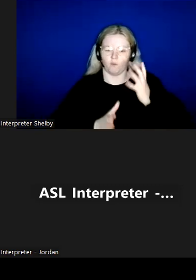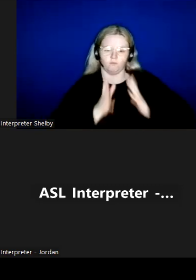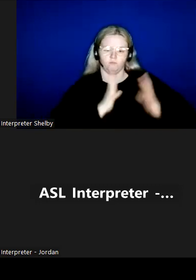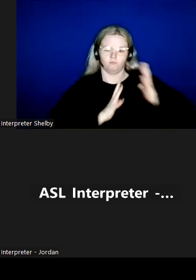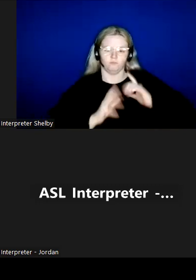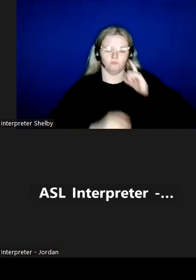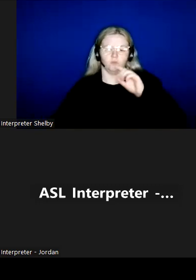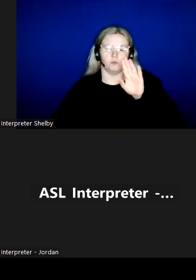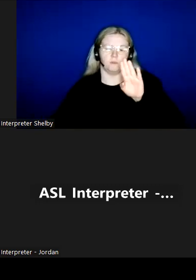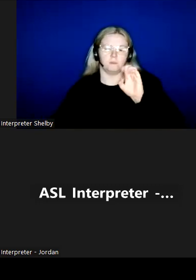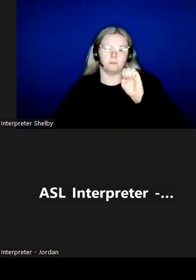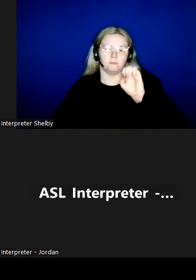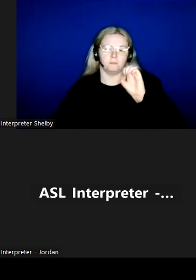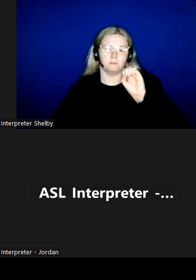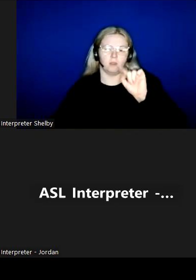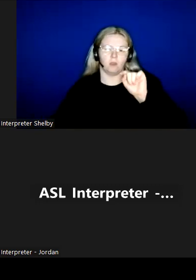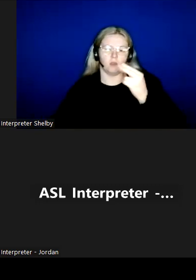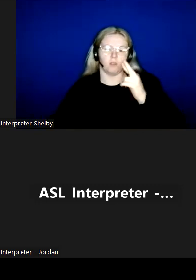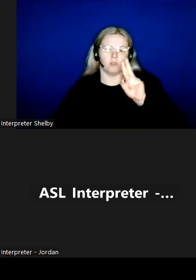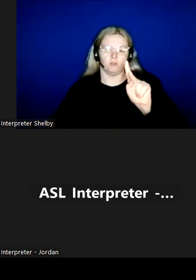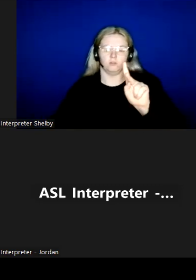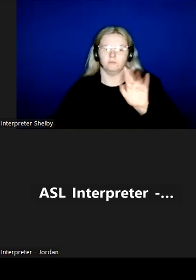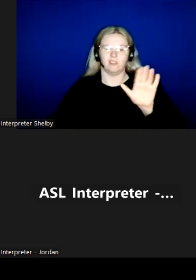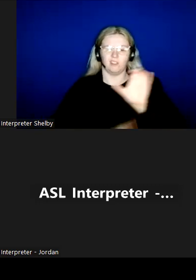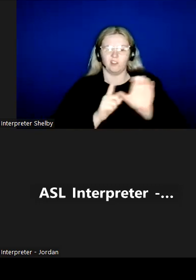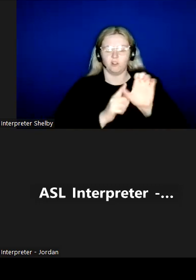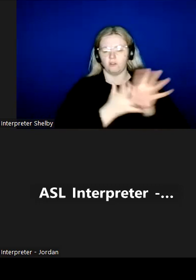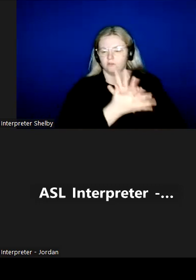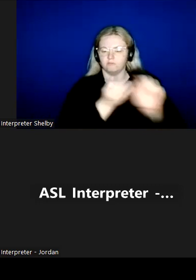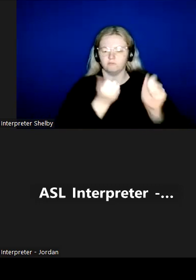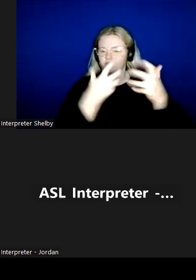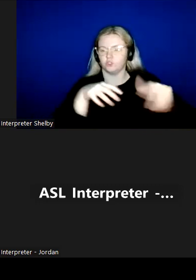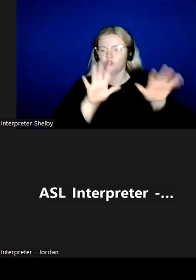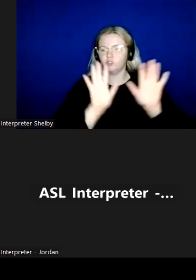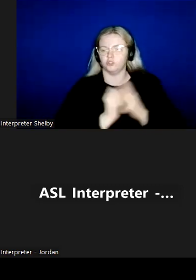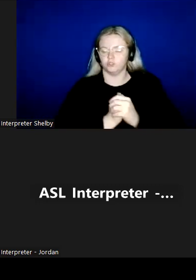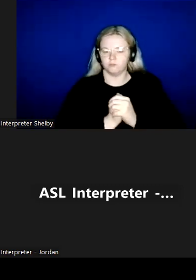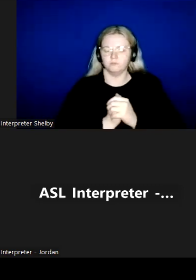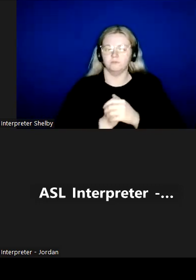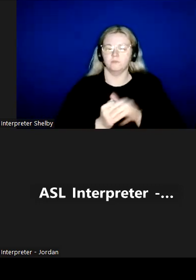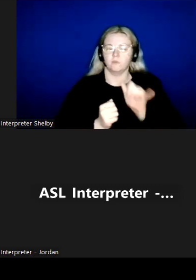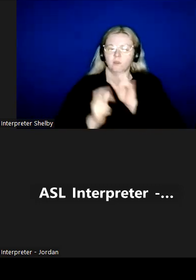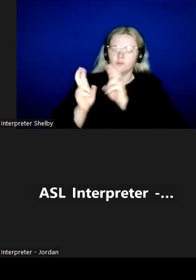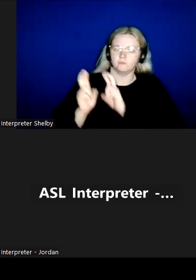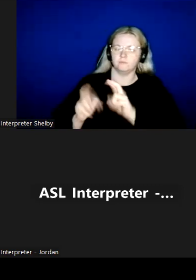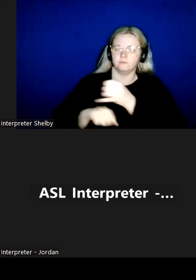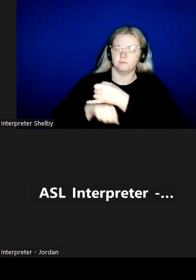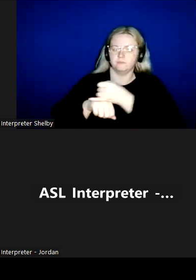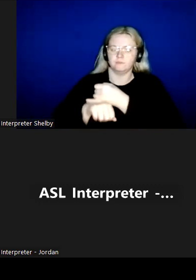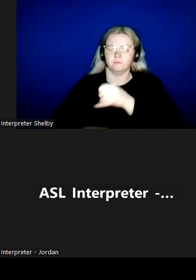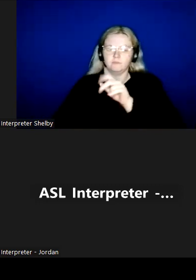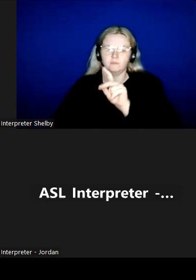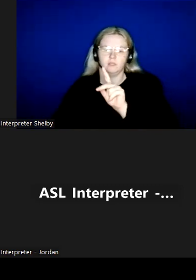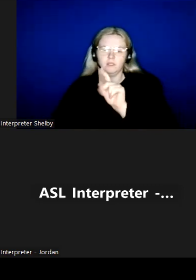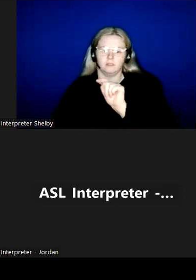Bereavement, whose culture has now been erased forever. We also acknowledge the island of Utahunguk as